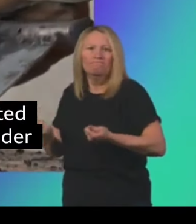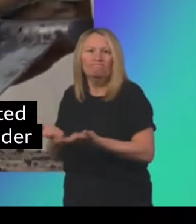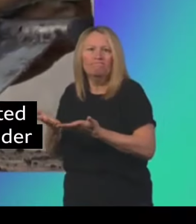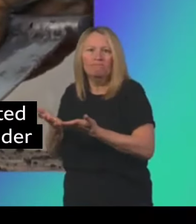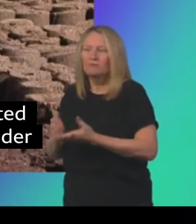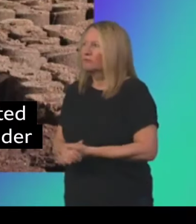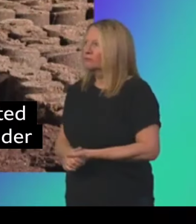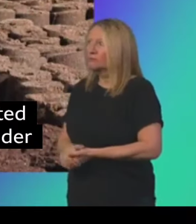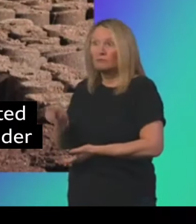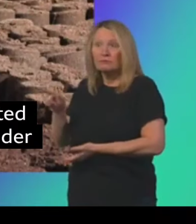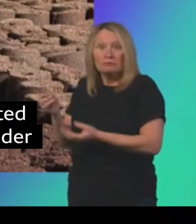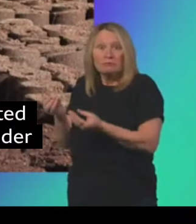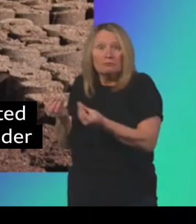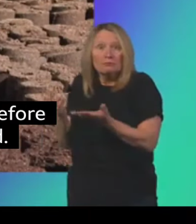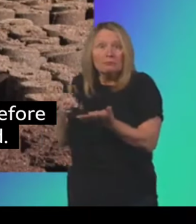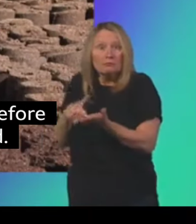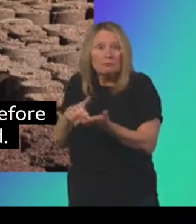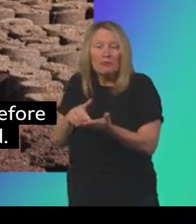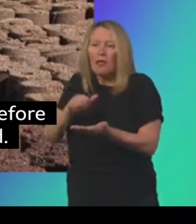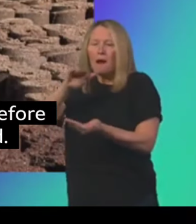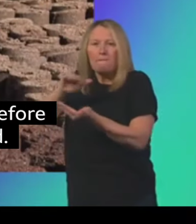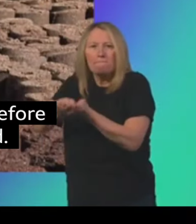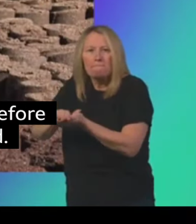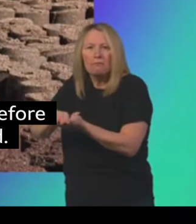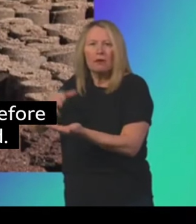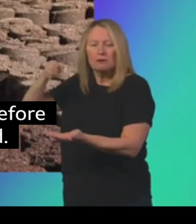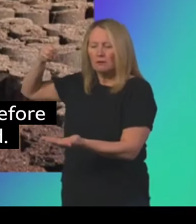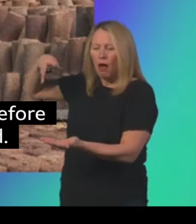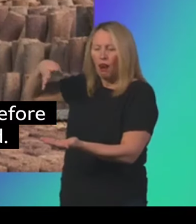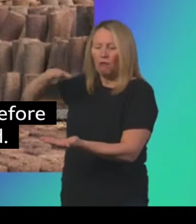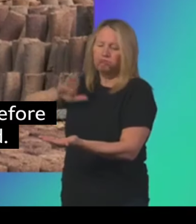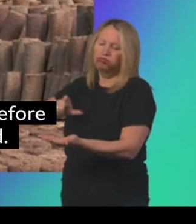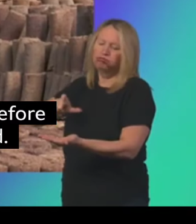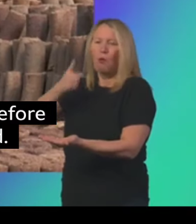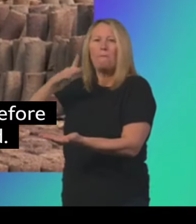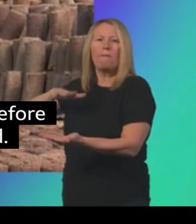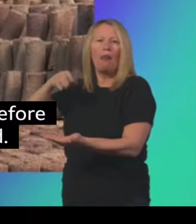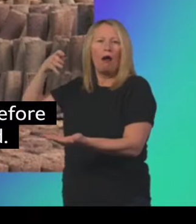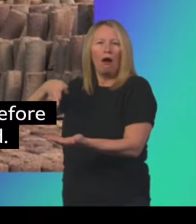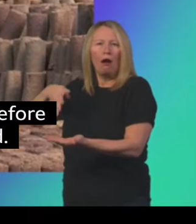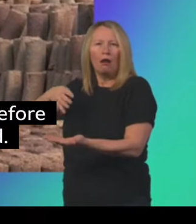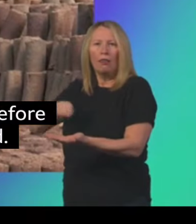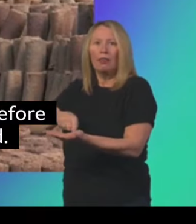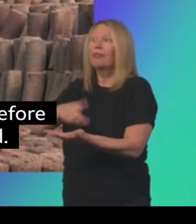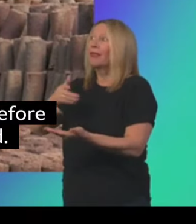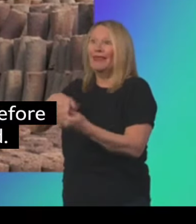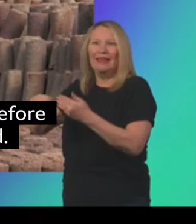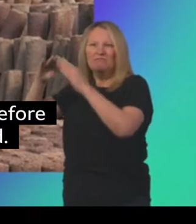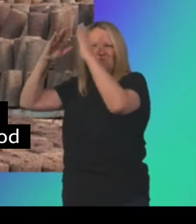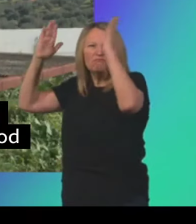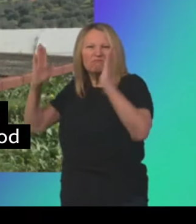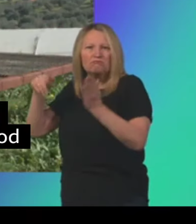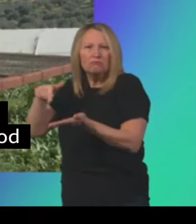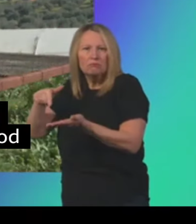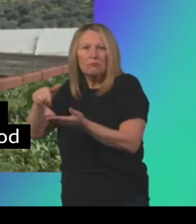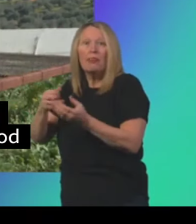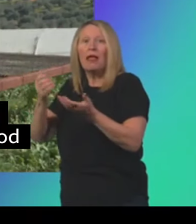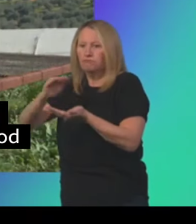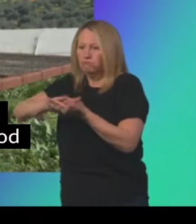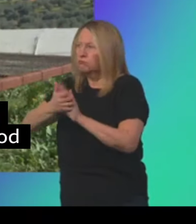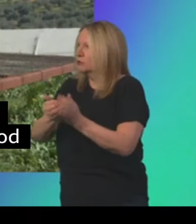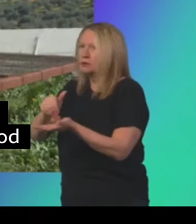source. The material is then compacted and left to dry for a month under the sun and in greenhouses before it's packaged